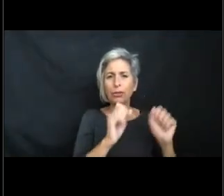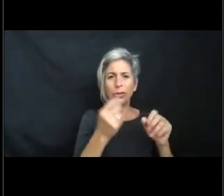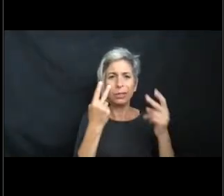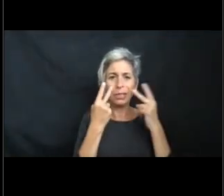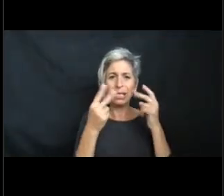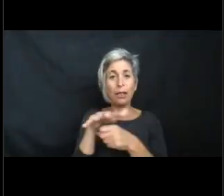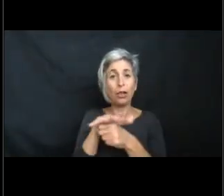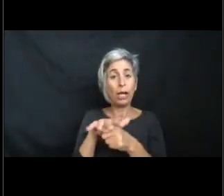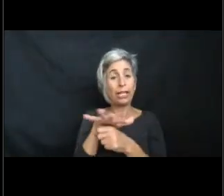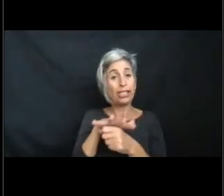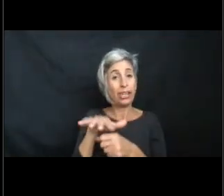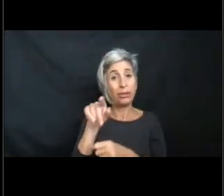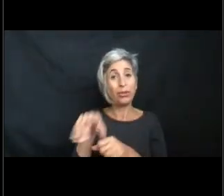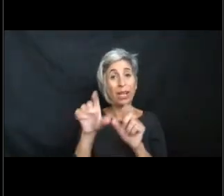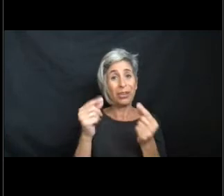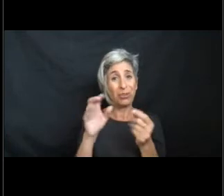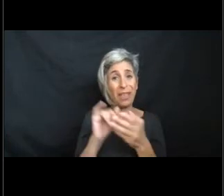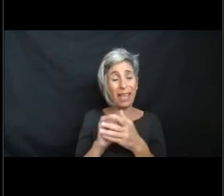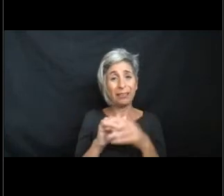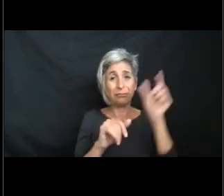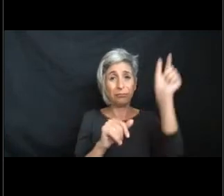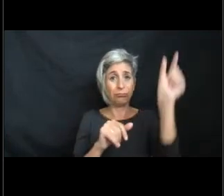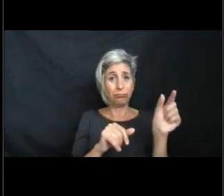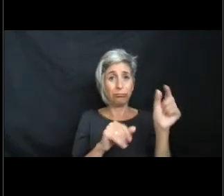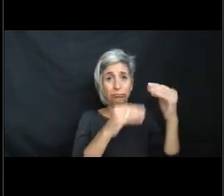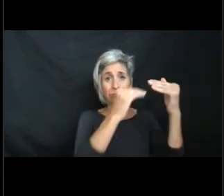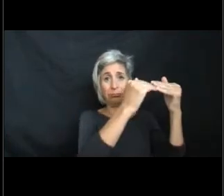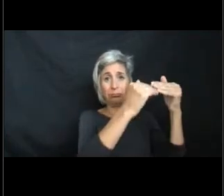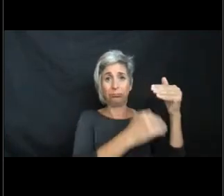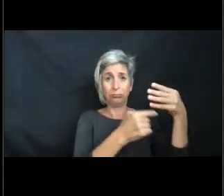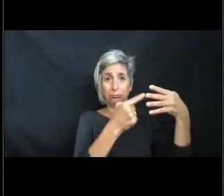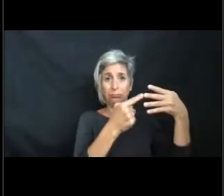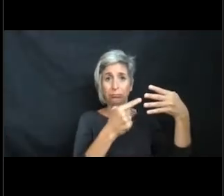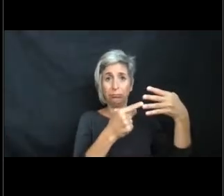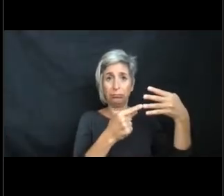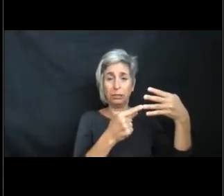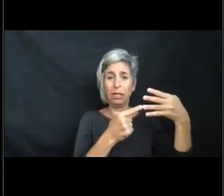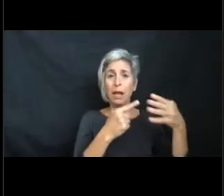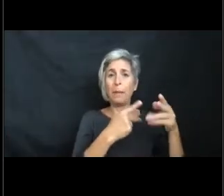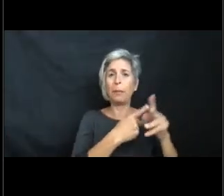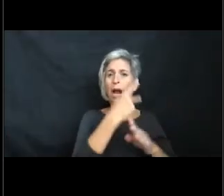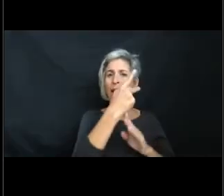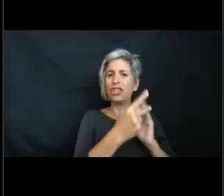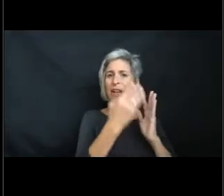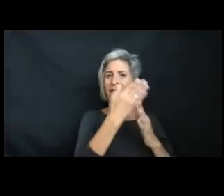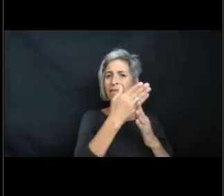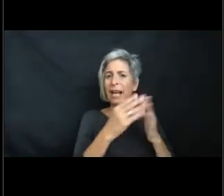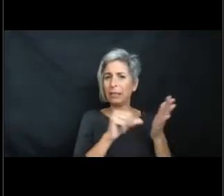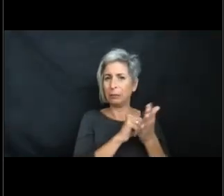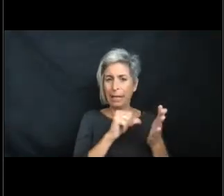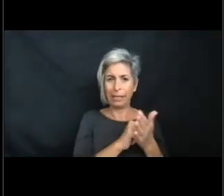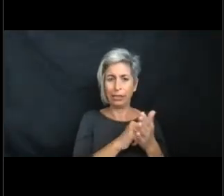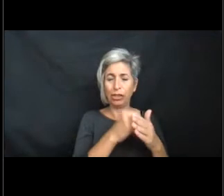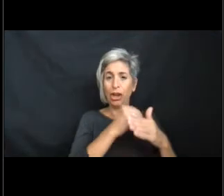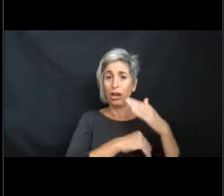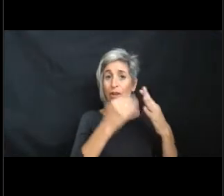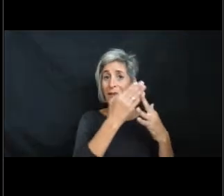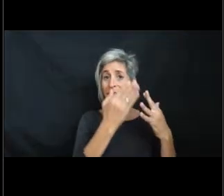section. Going down to the next option is the project files page. Under files, you can view all